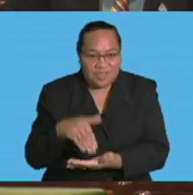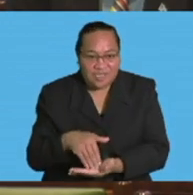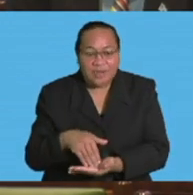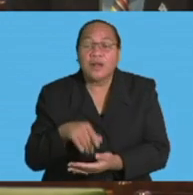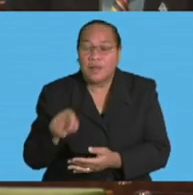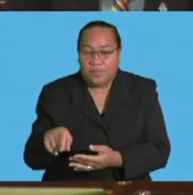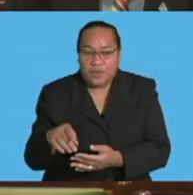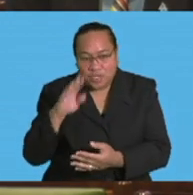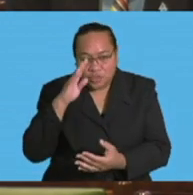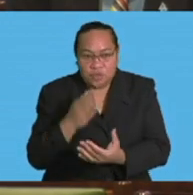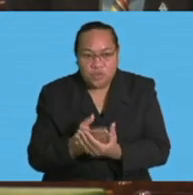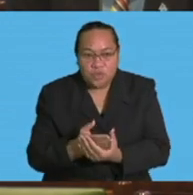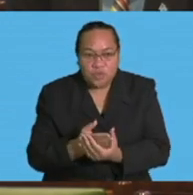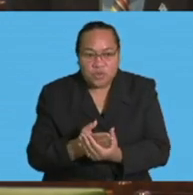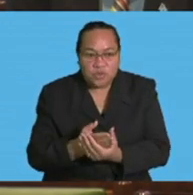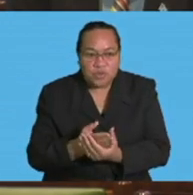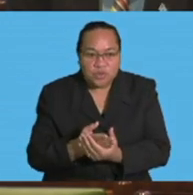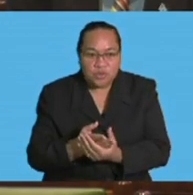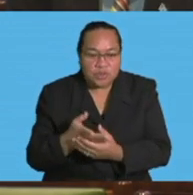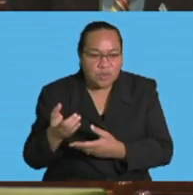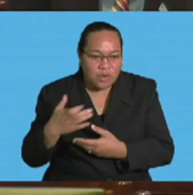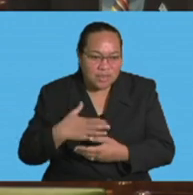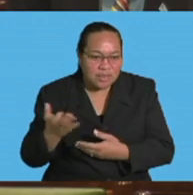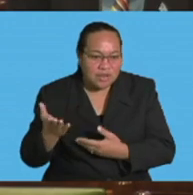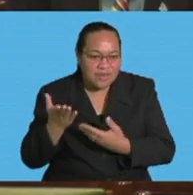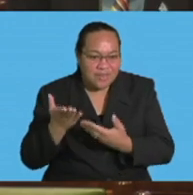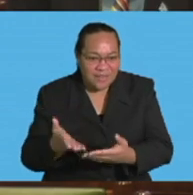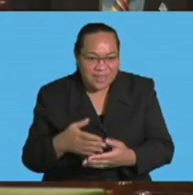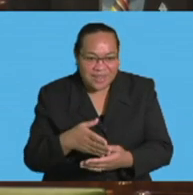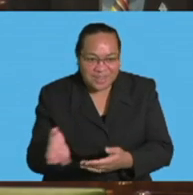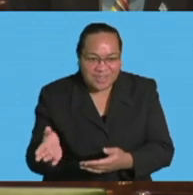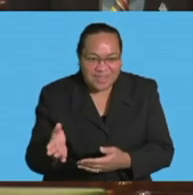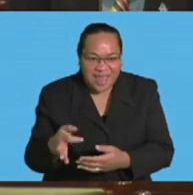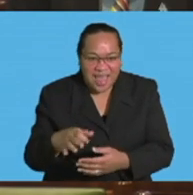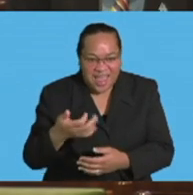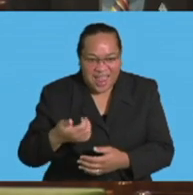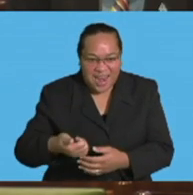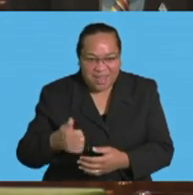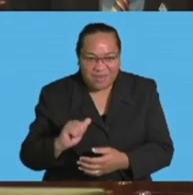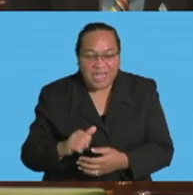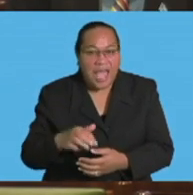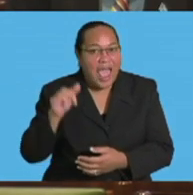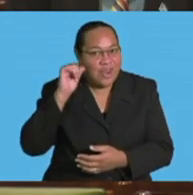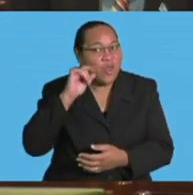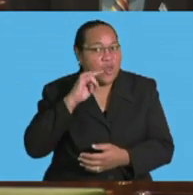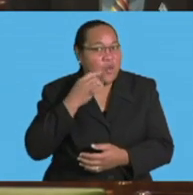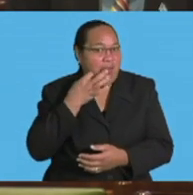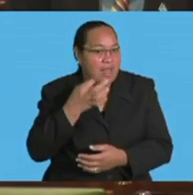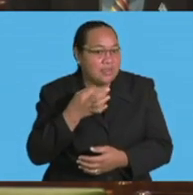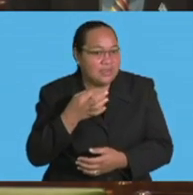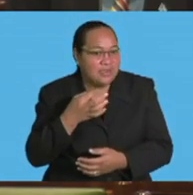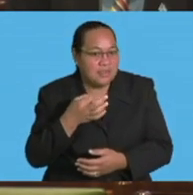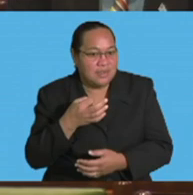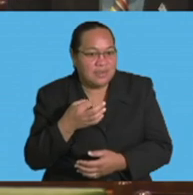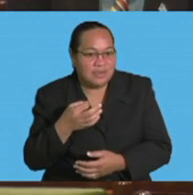also given allowance. The reason why I'm highlighting this because I know the opposition will jump on that, whether the students or